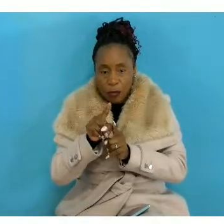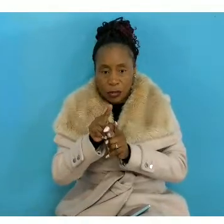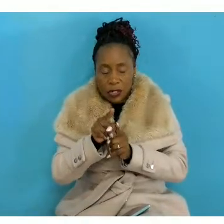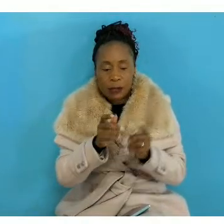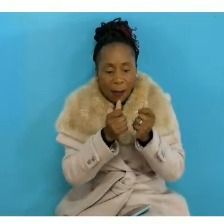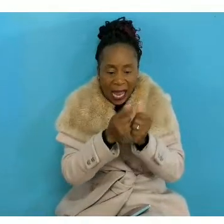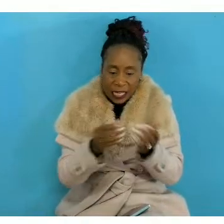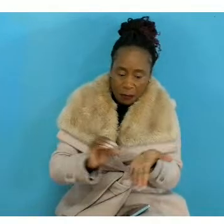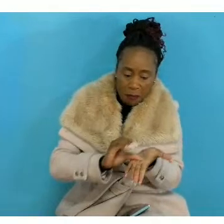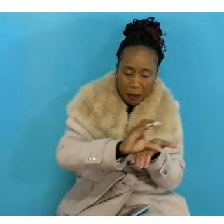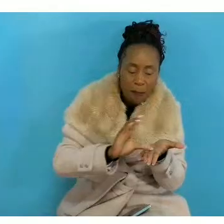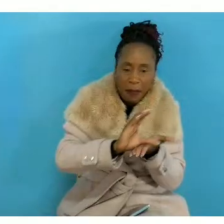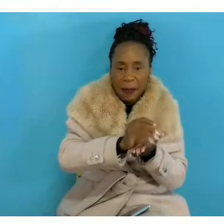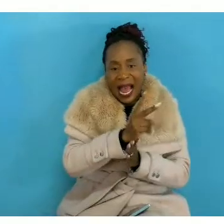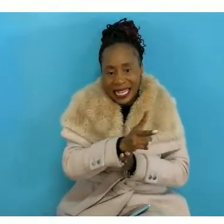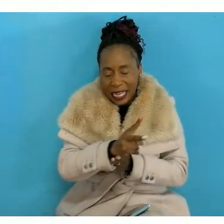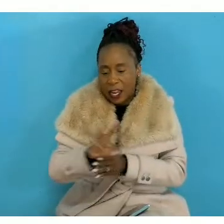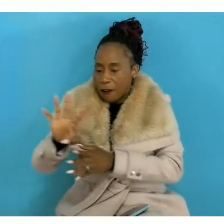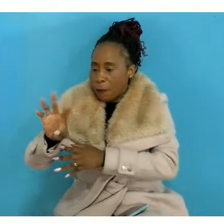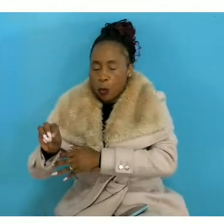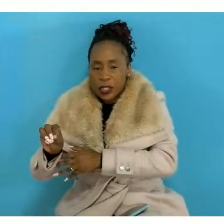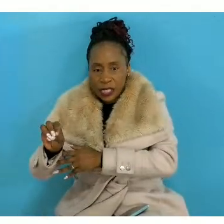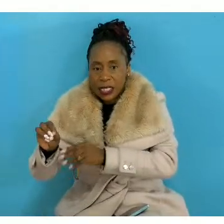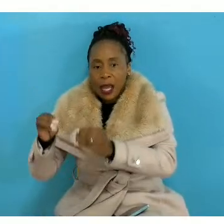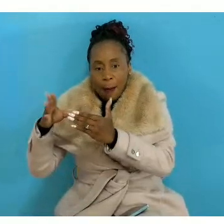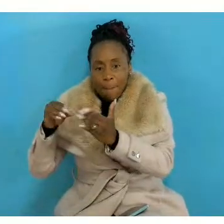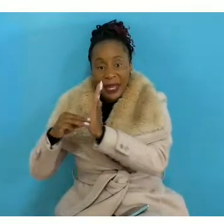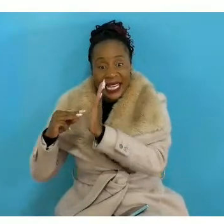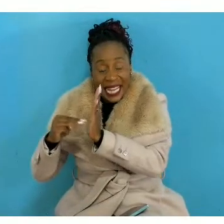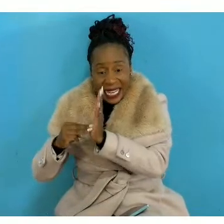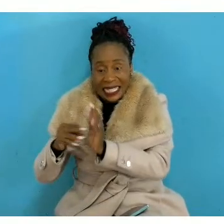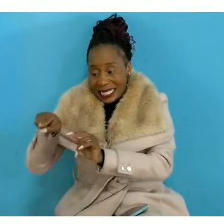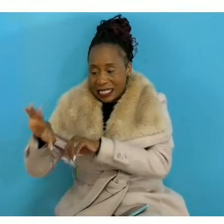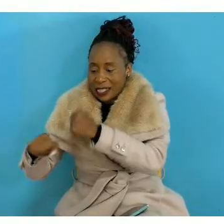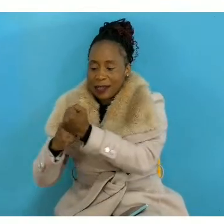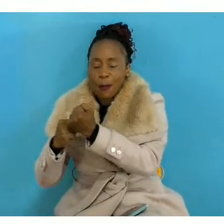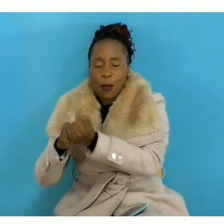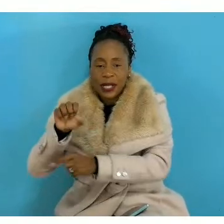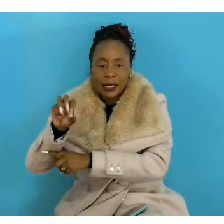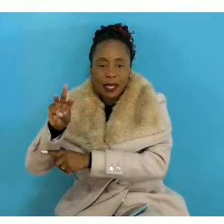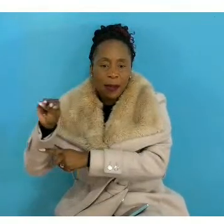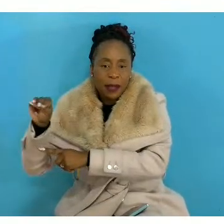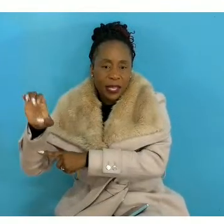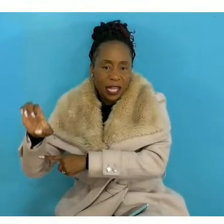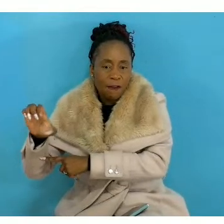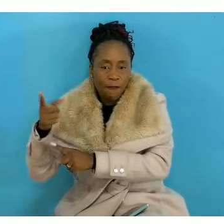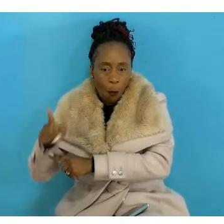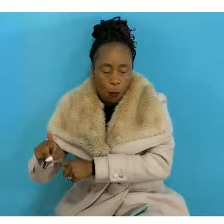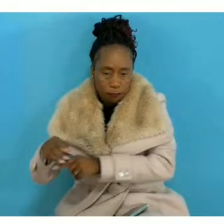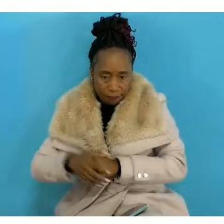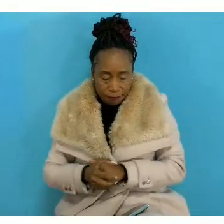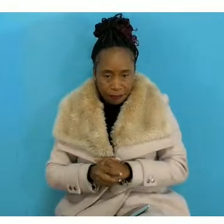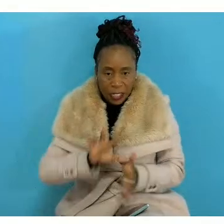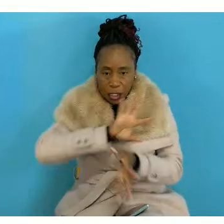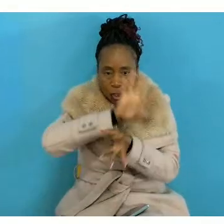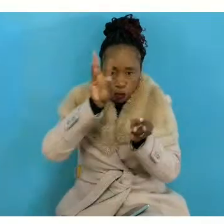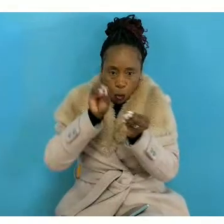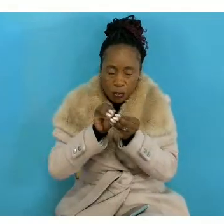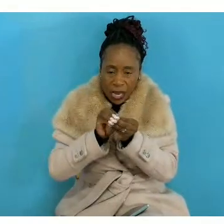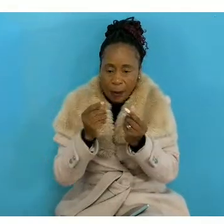and 40 million is towards the SMME support. The total